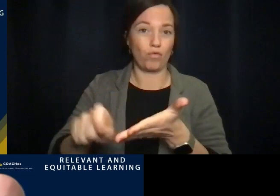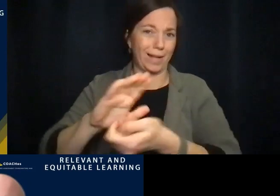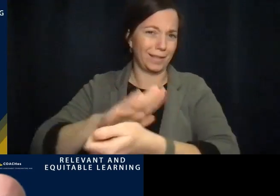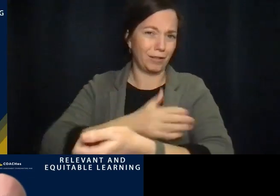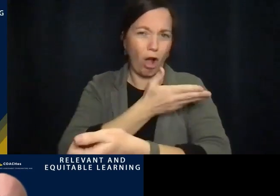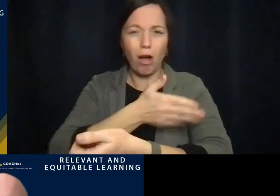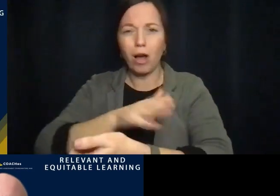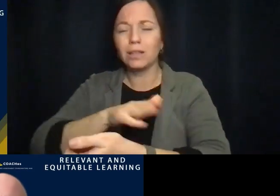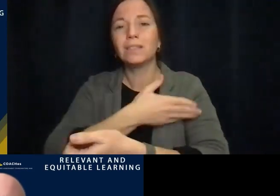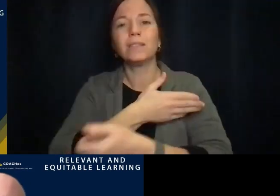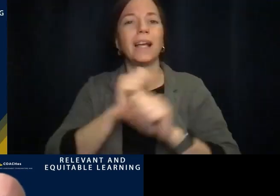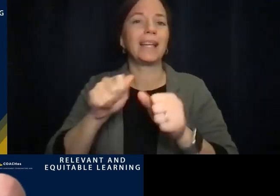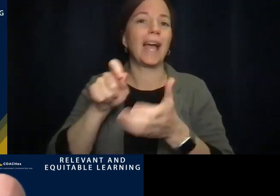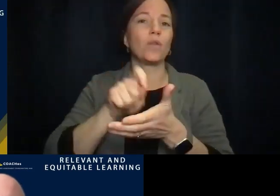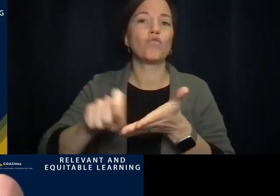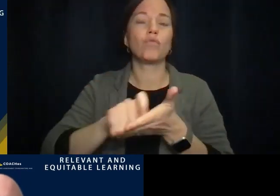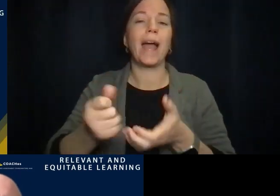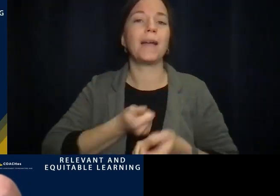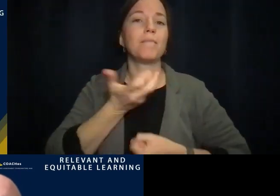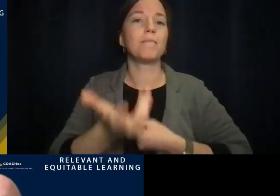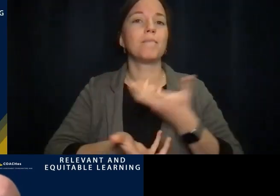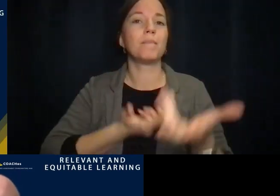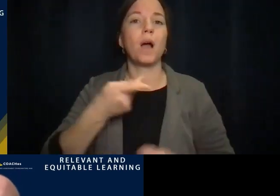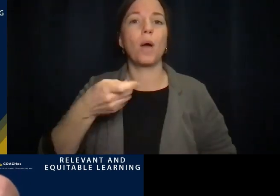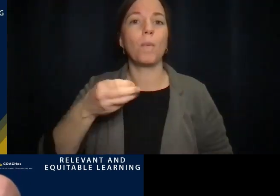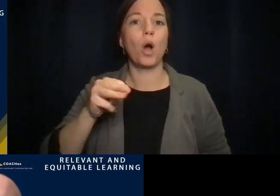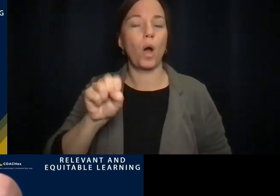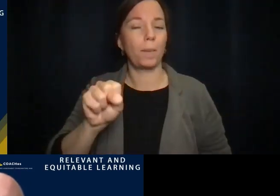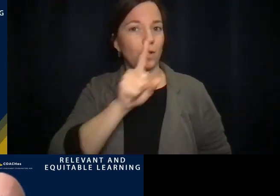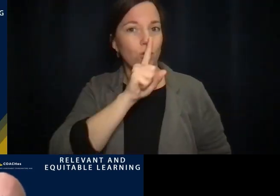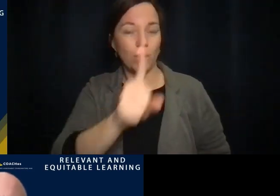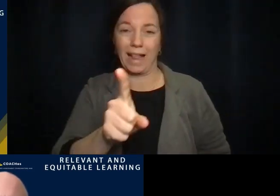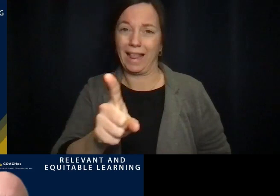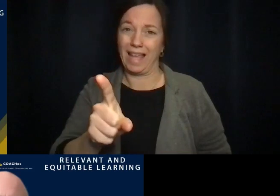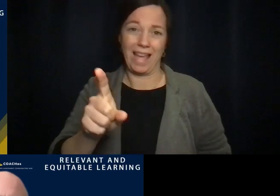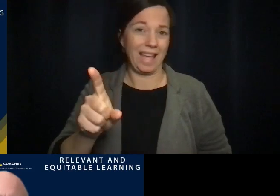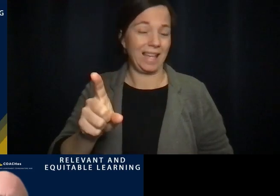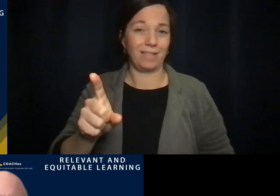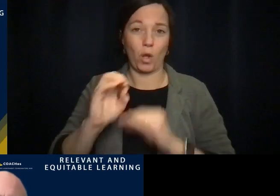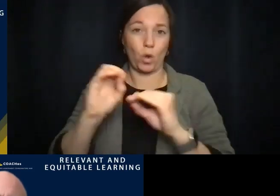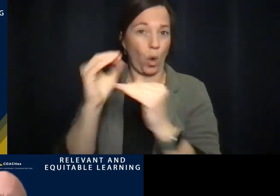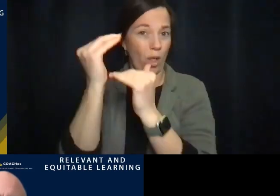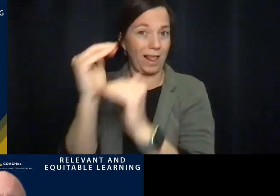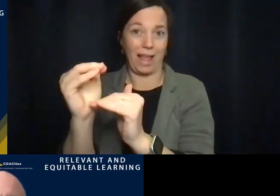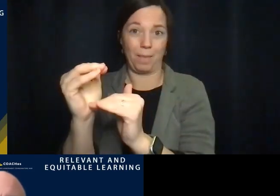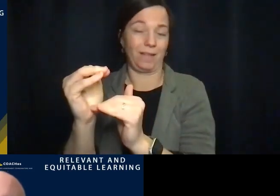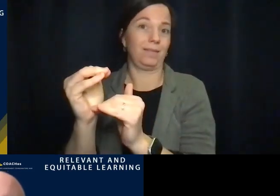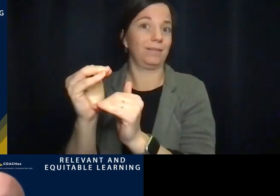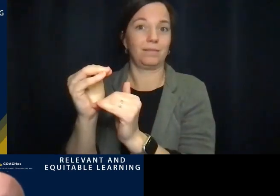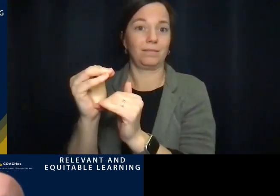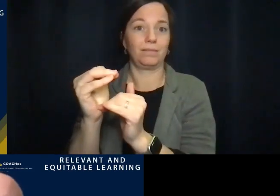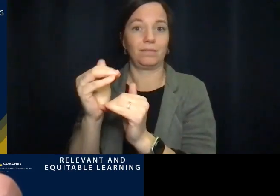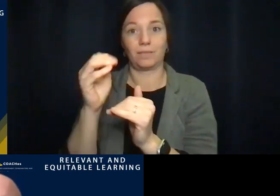can write poems. So there's really a number of things that let alone research papers, right?